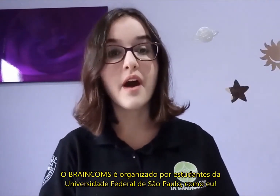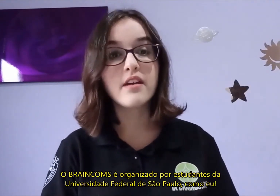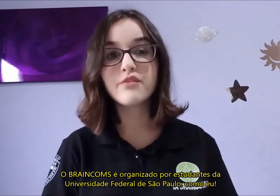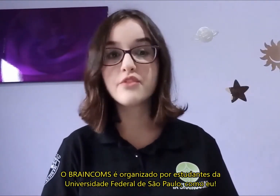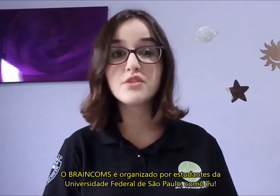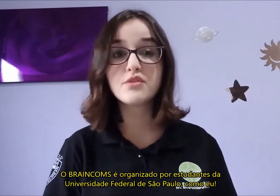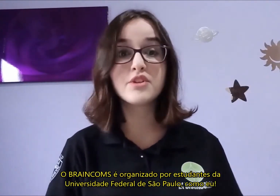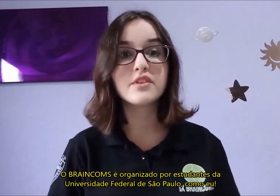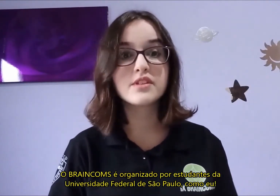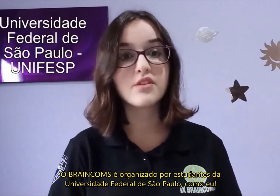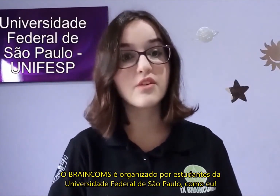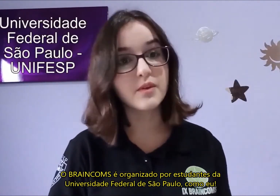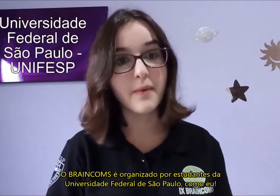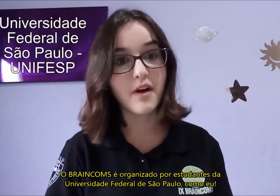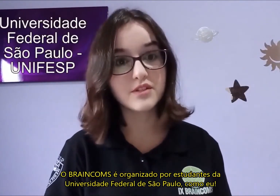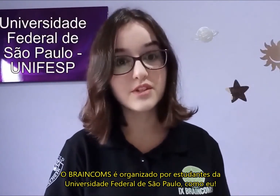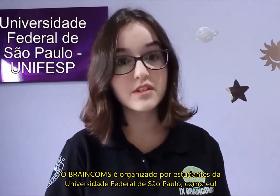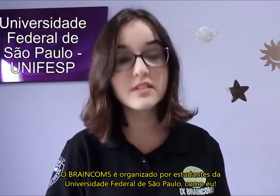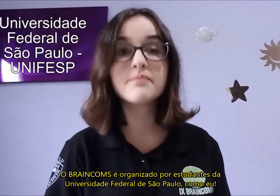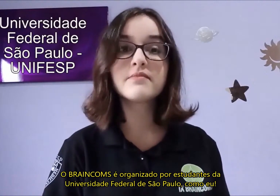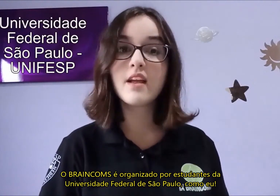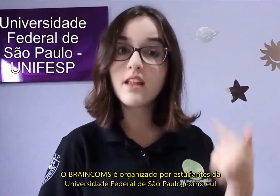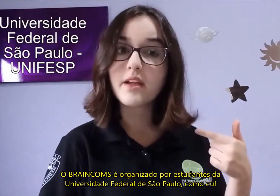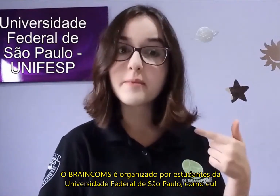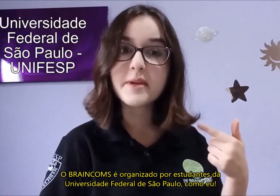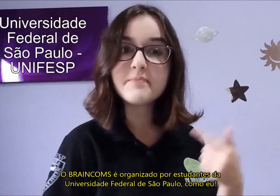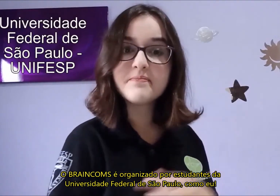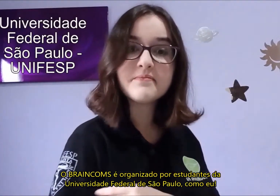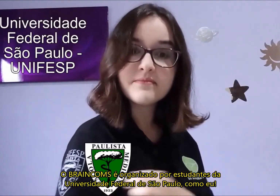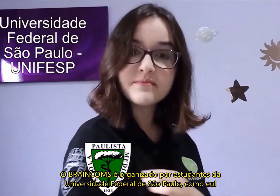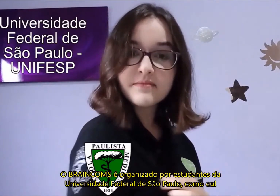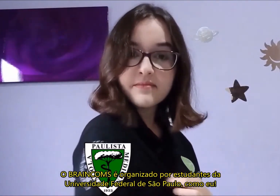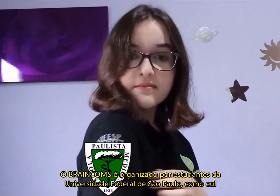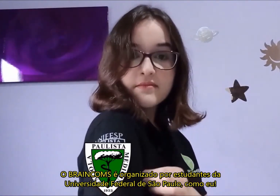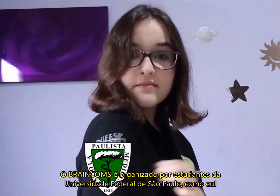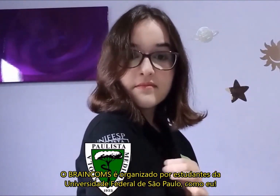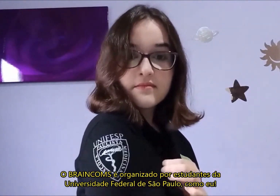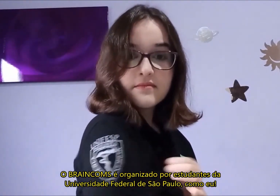organized by Federal University of São Paulo students like me.